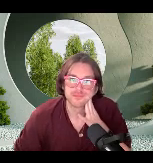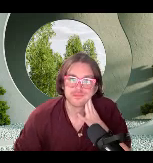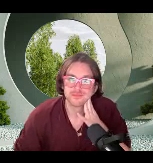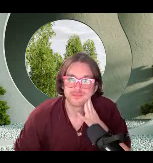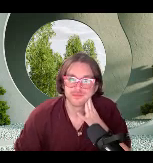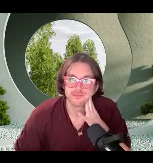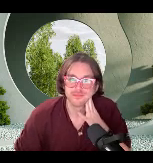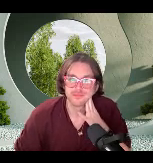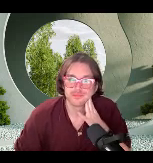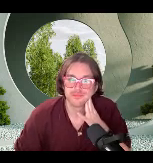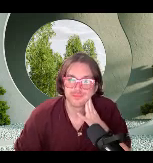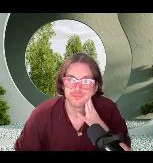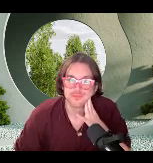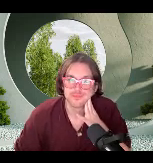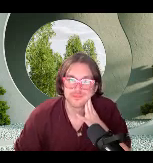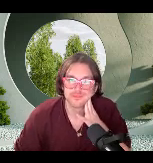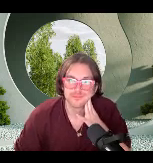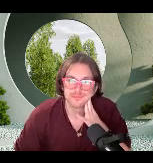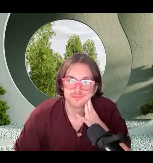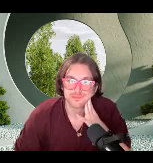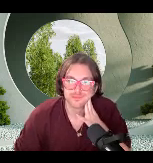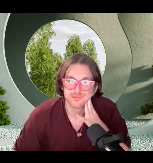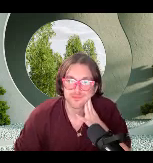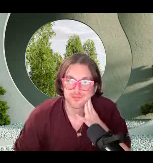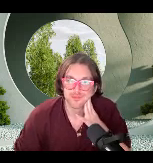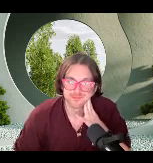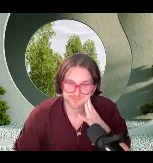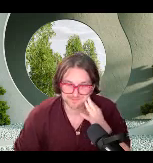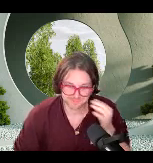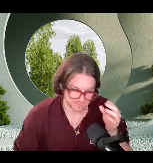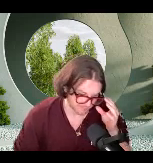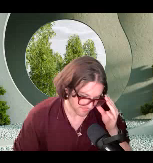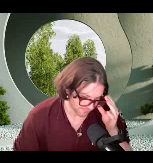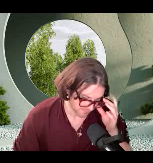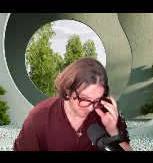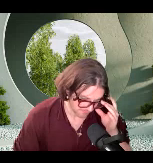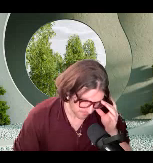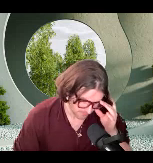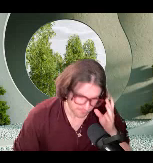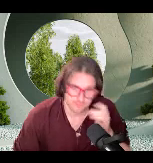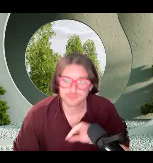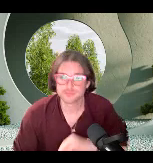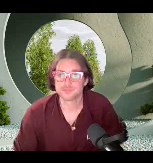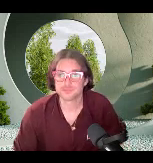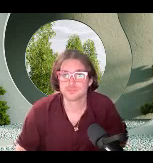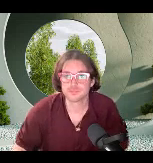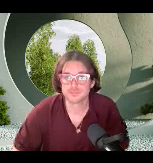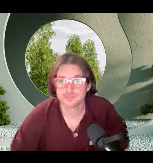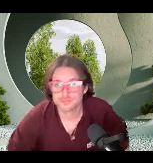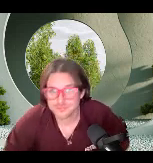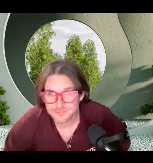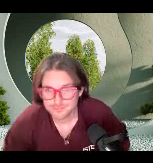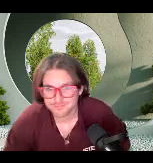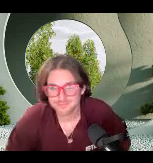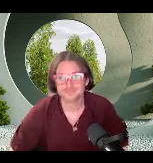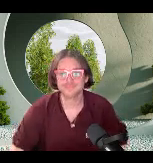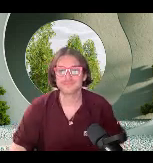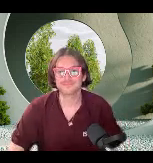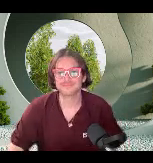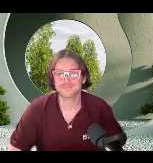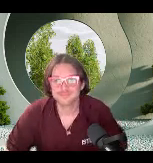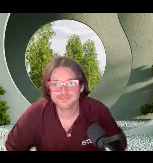the standards that many of us, if we work for a government entity, are going to need to comply with very soon. We'll talk a little bit